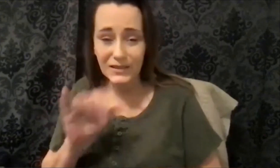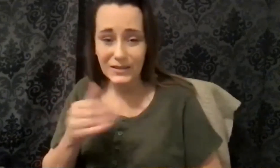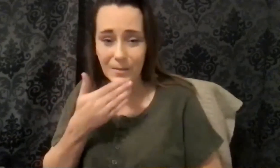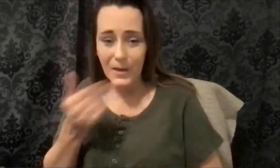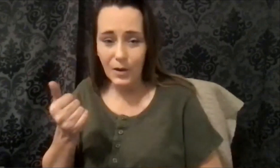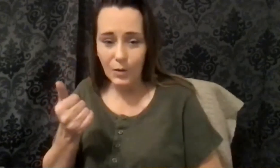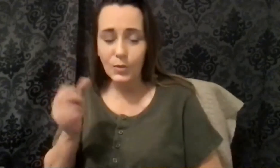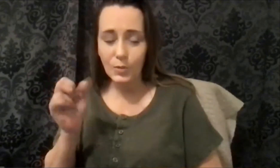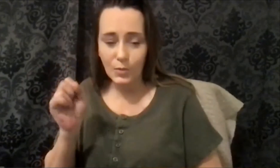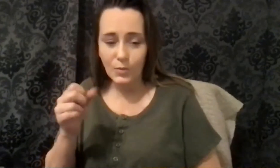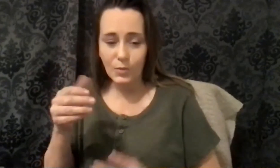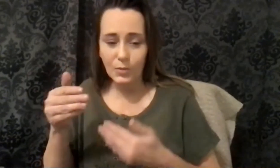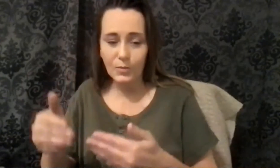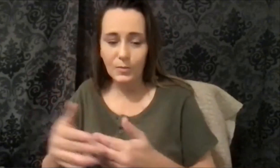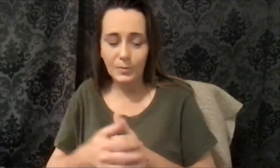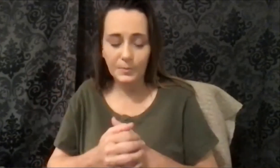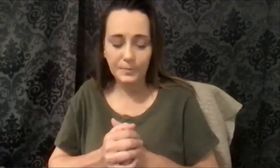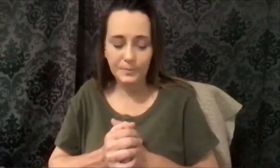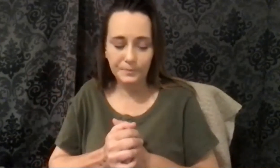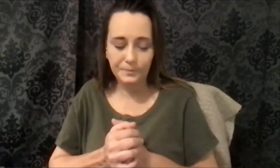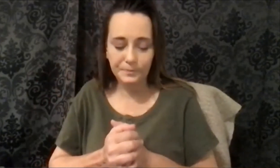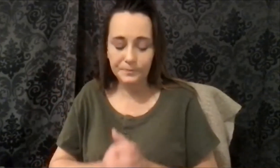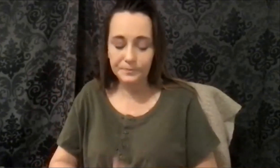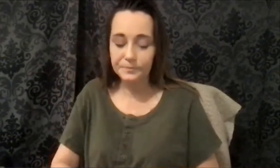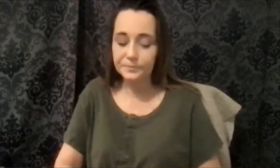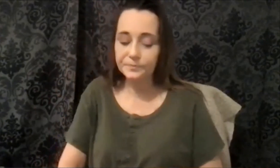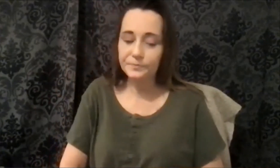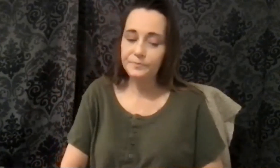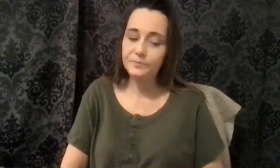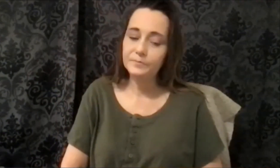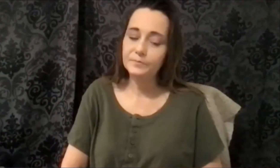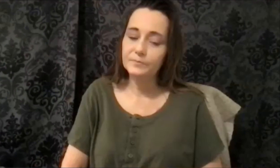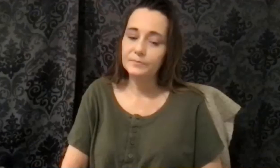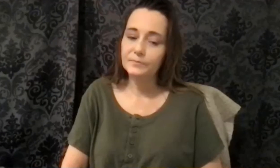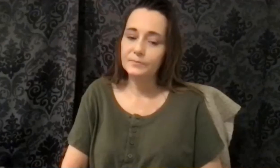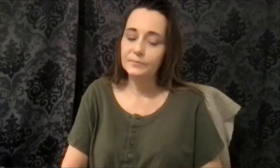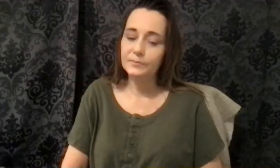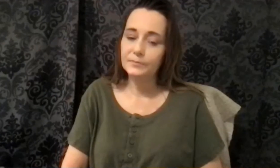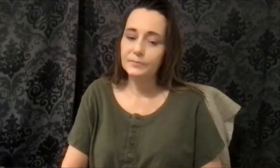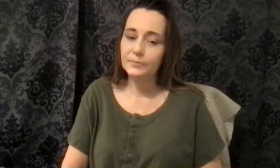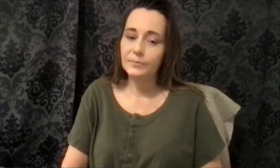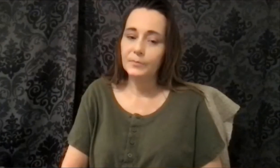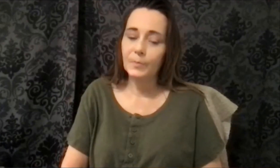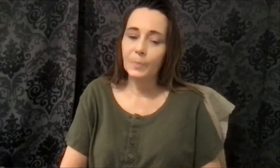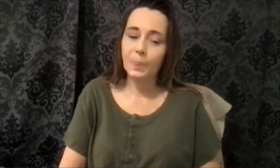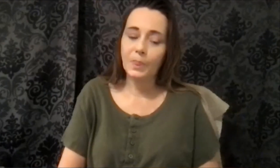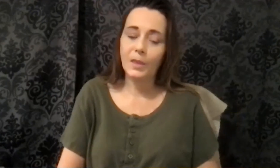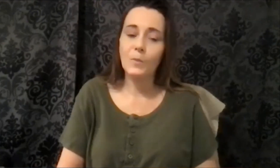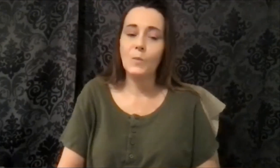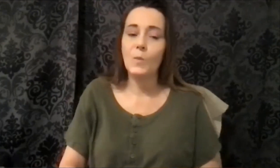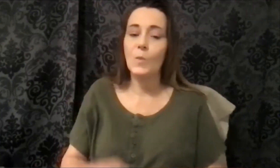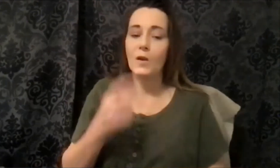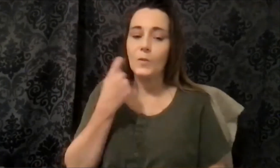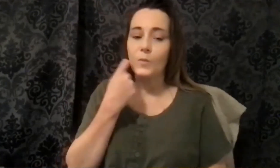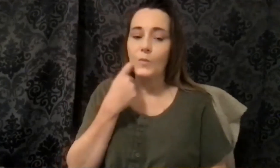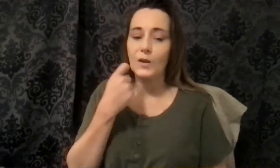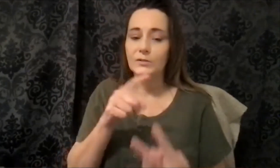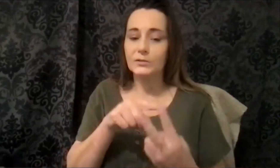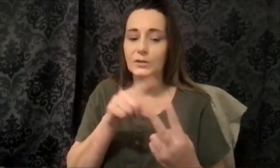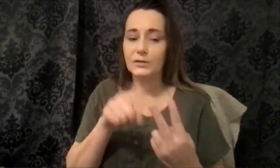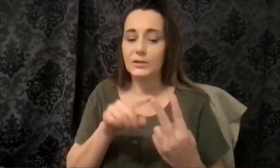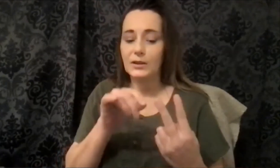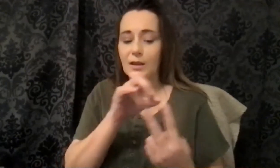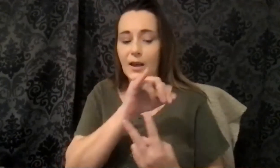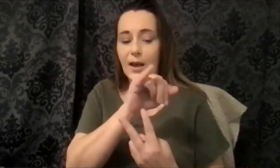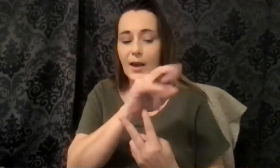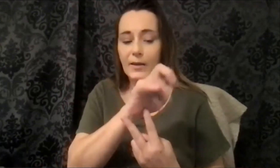Yes. Okay. Sorry. I just wanted to add to what Irene and Yoel said about the page